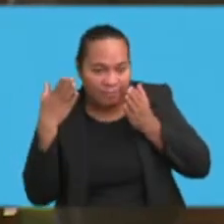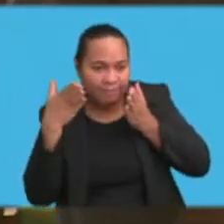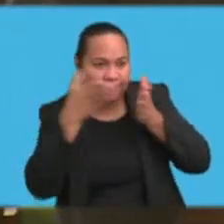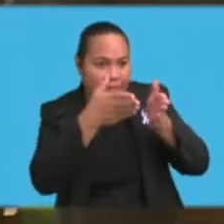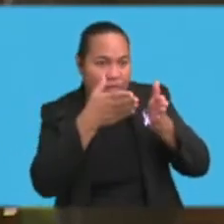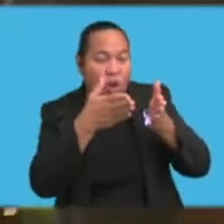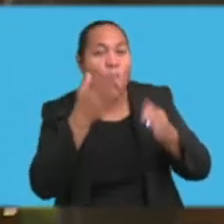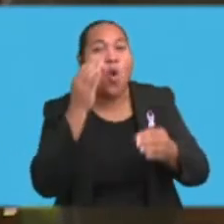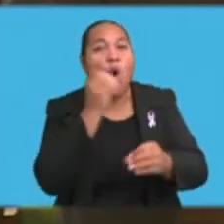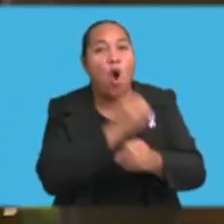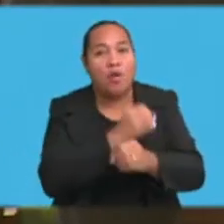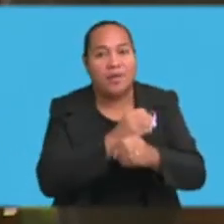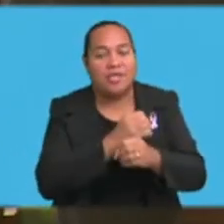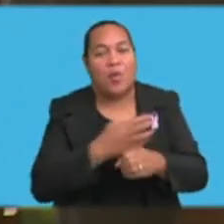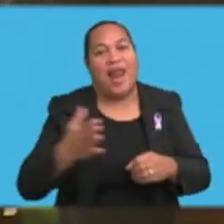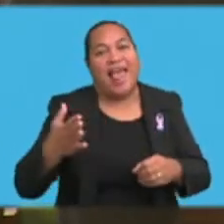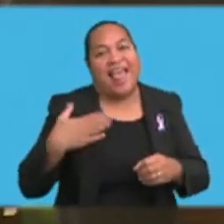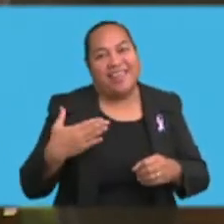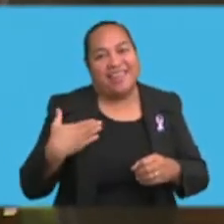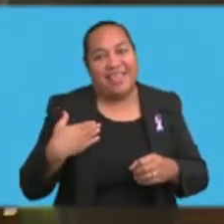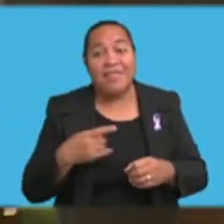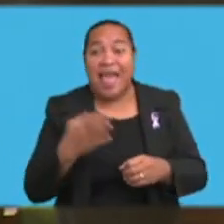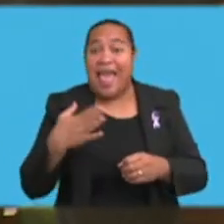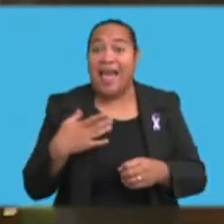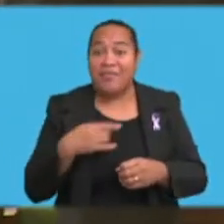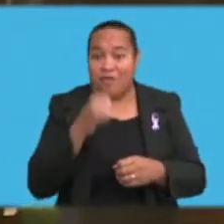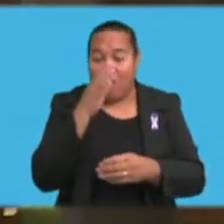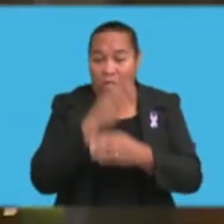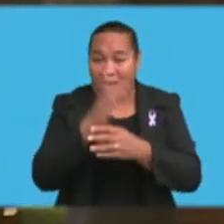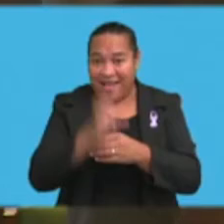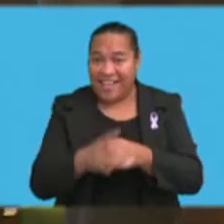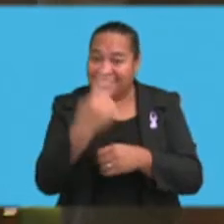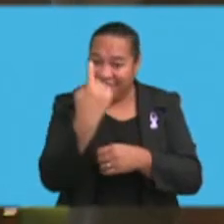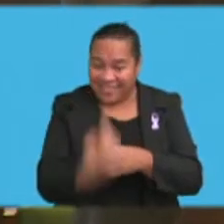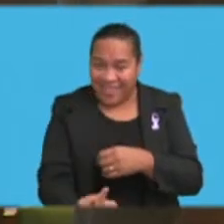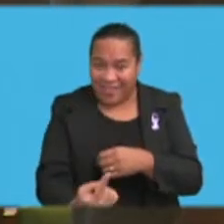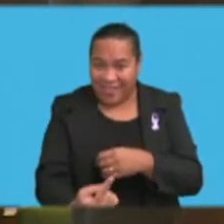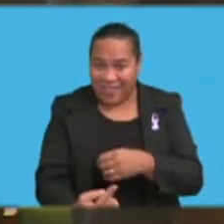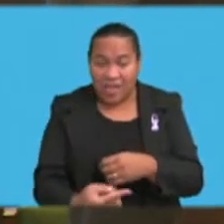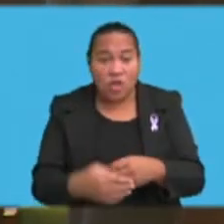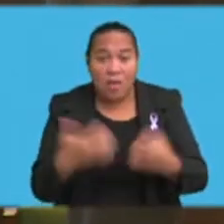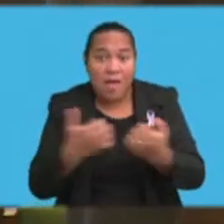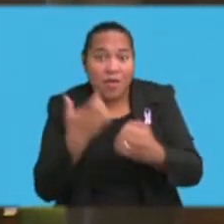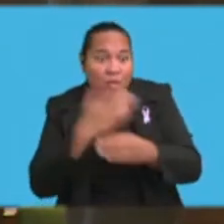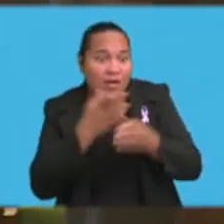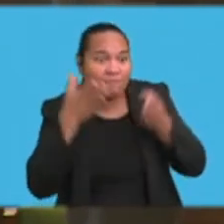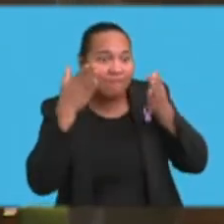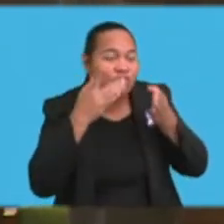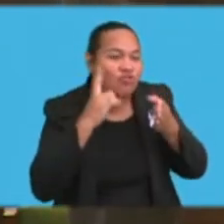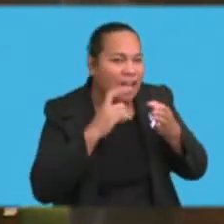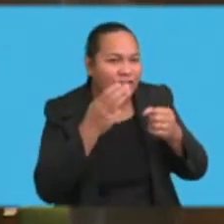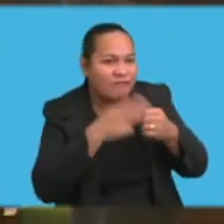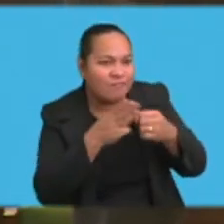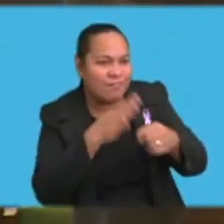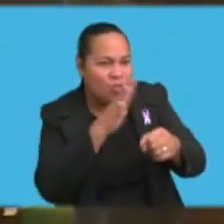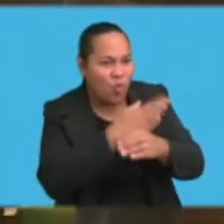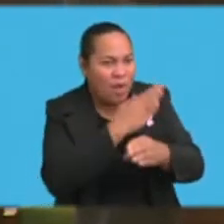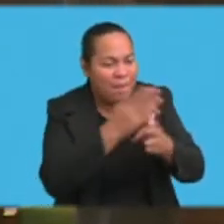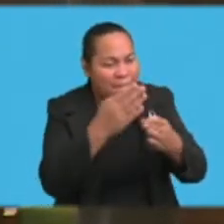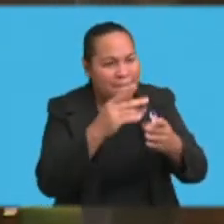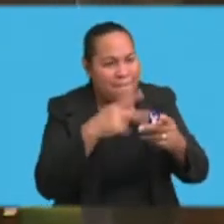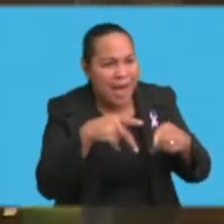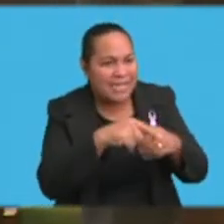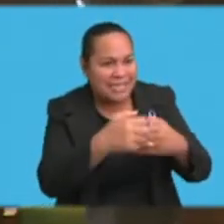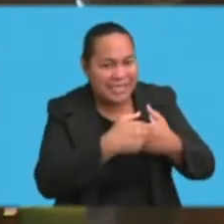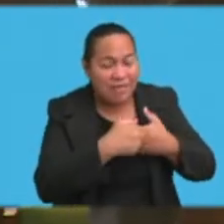occupational health, the health of the worker himself. So there's been a lot of focus on fixing the workplace. Now there needs to be a lot more focus